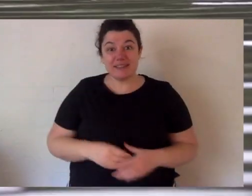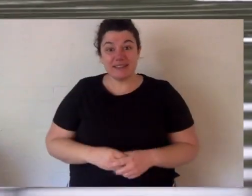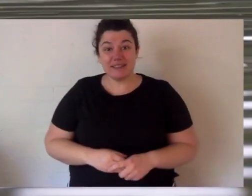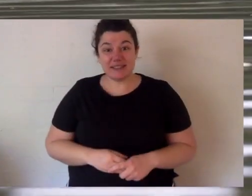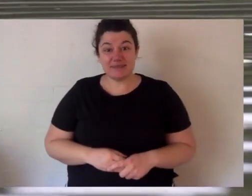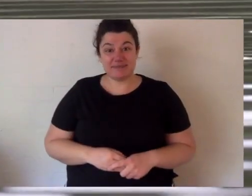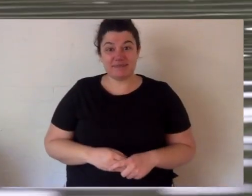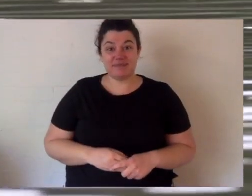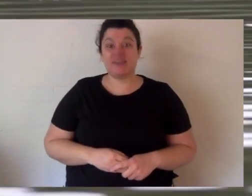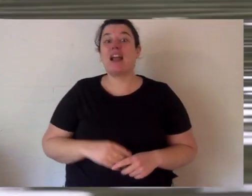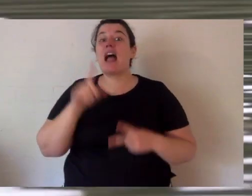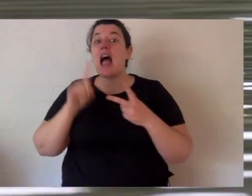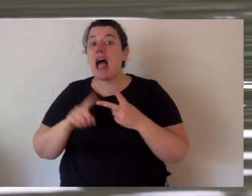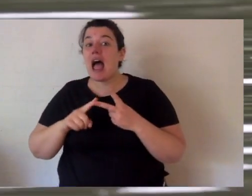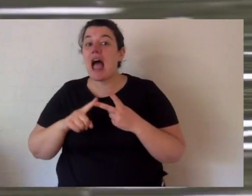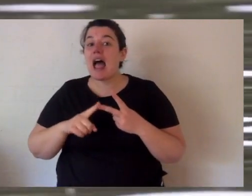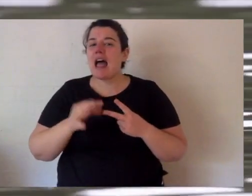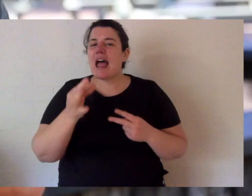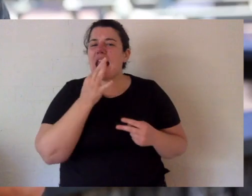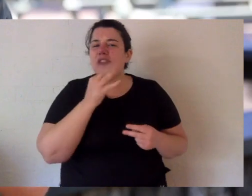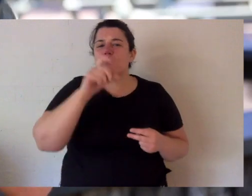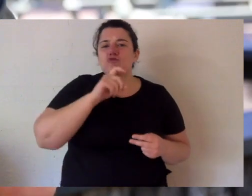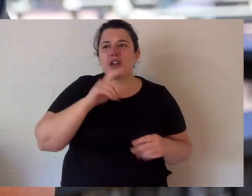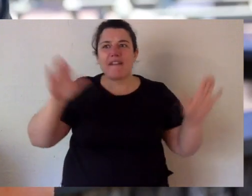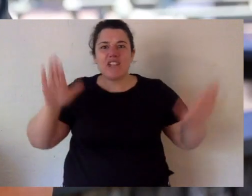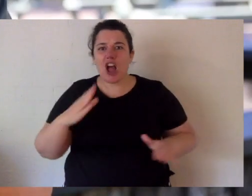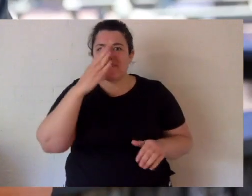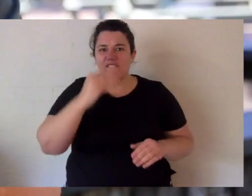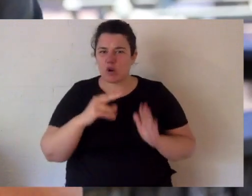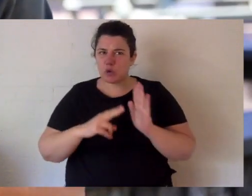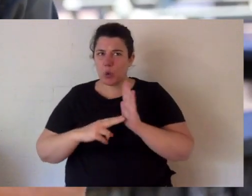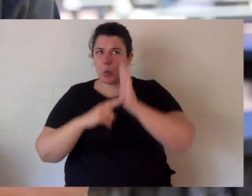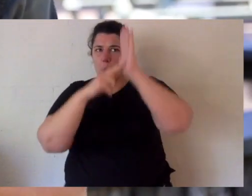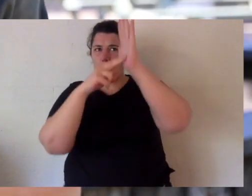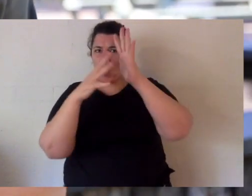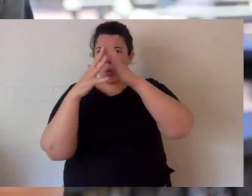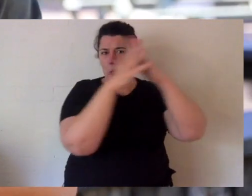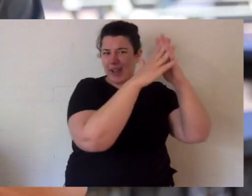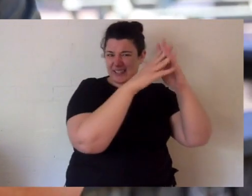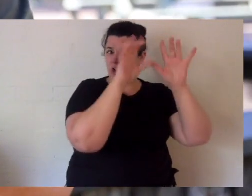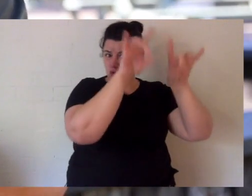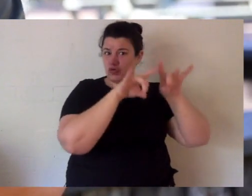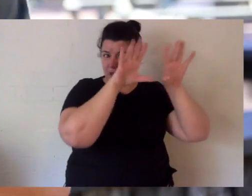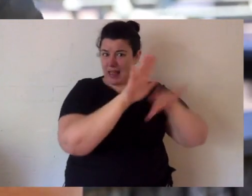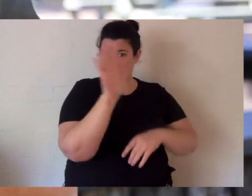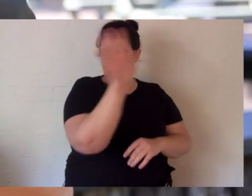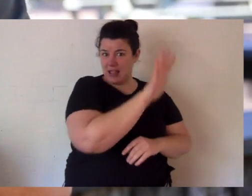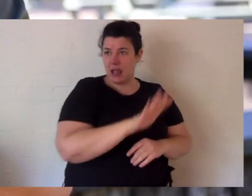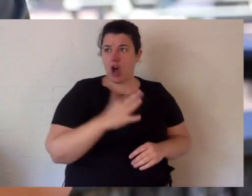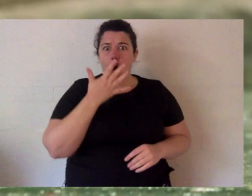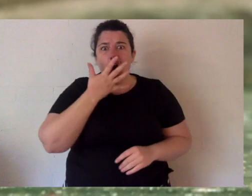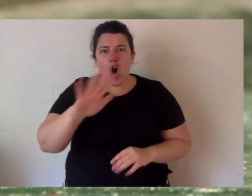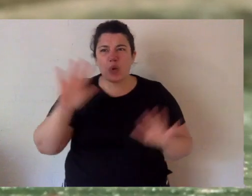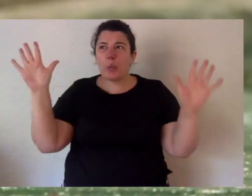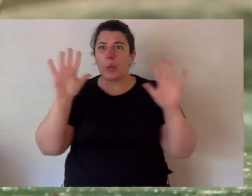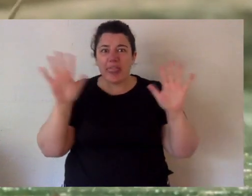I've also seen a different species of flying fox called little red flying fox in the Kimberley in northwest and Western Australia. Now again, in